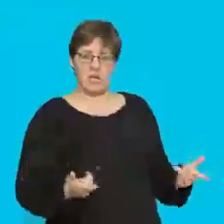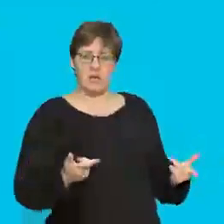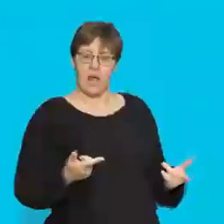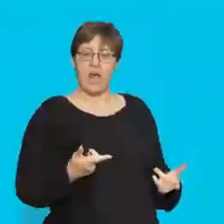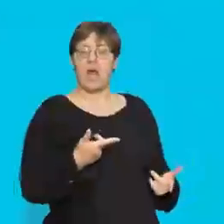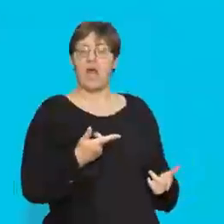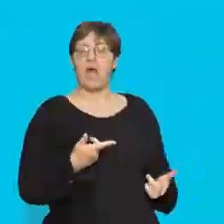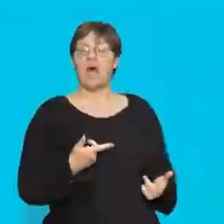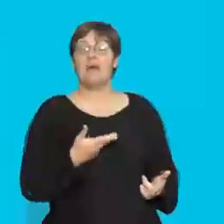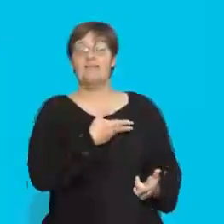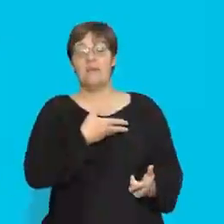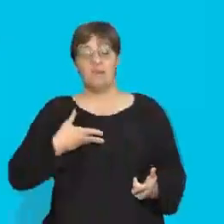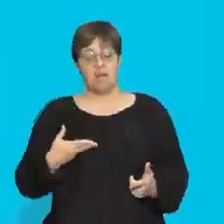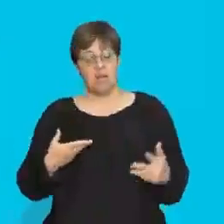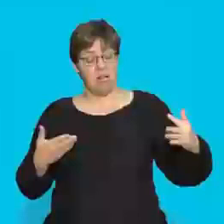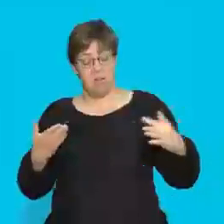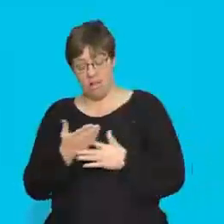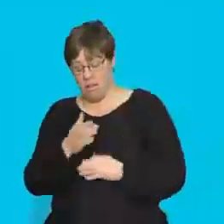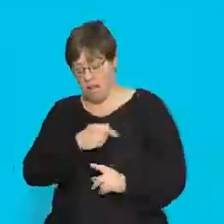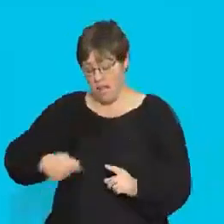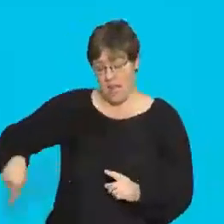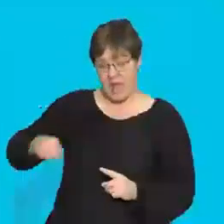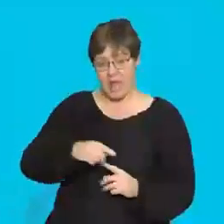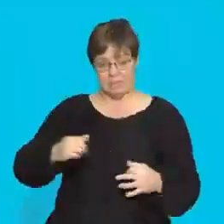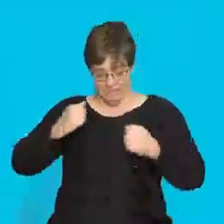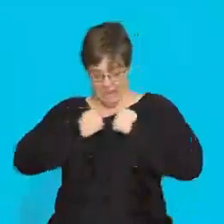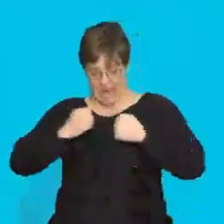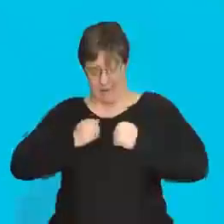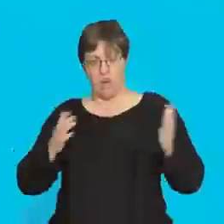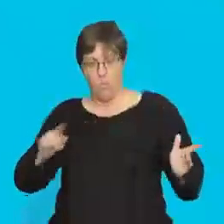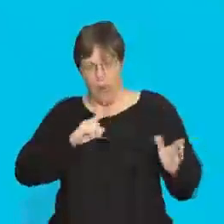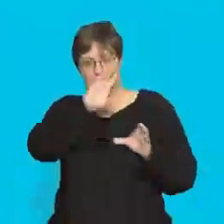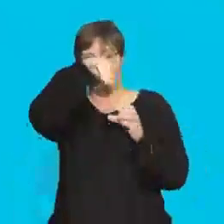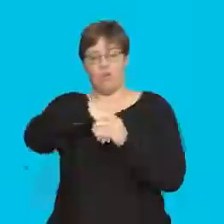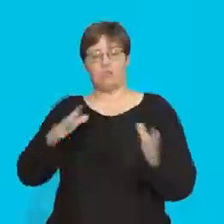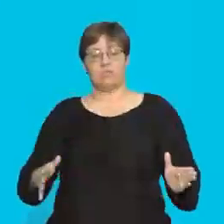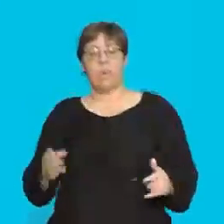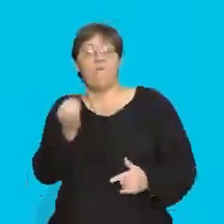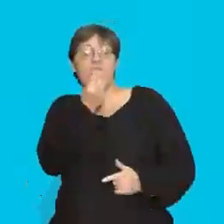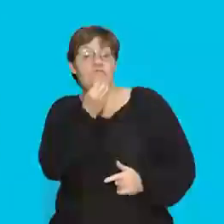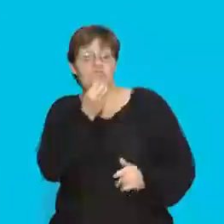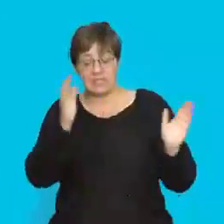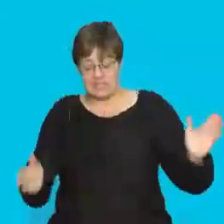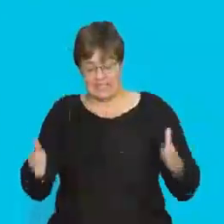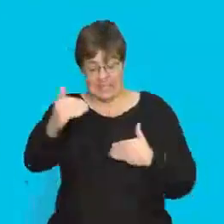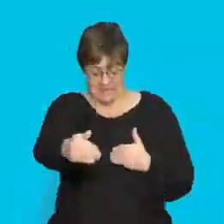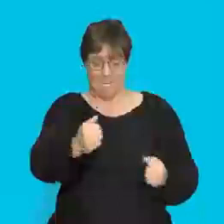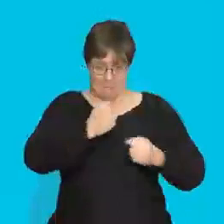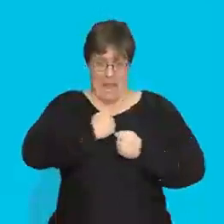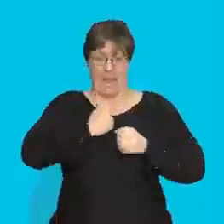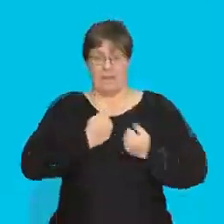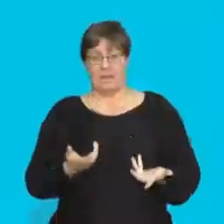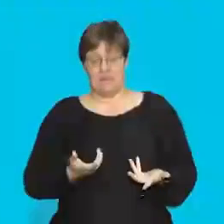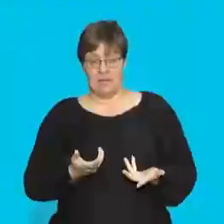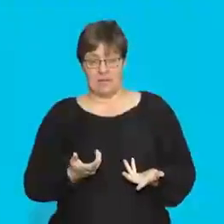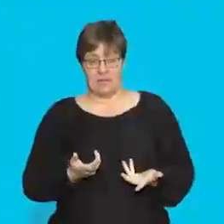my territory. Any female organism found in this territory is mine, or